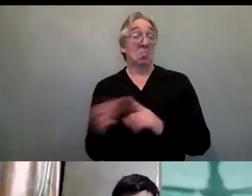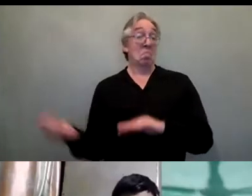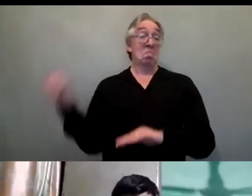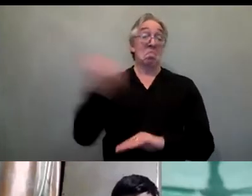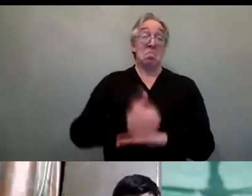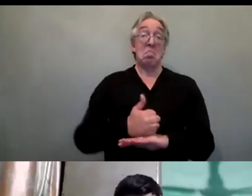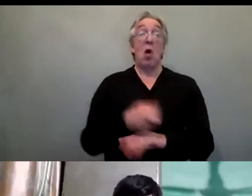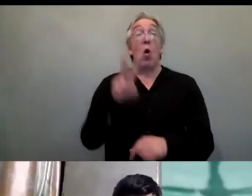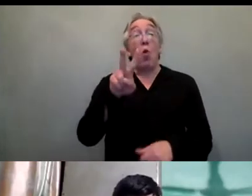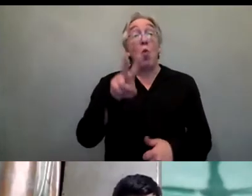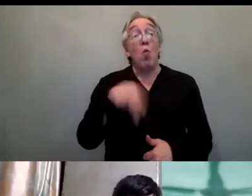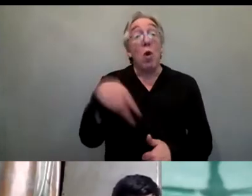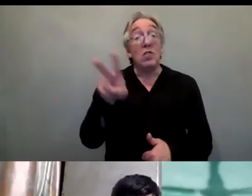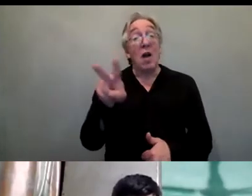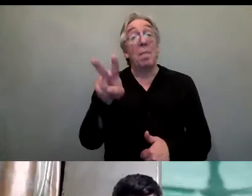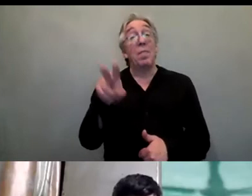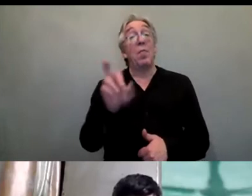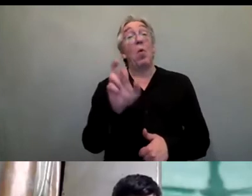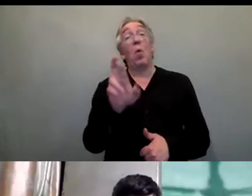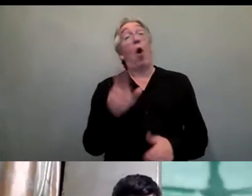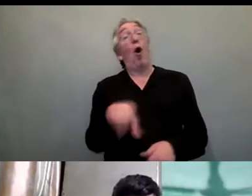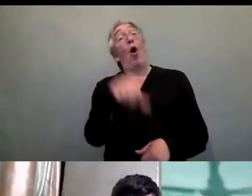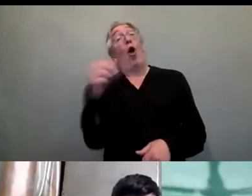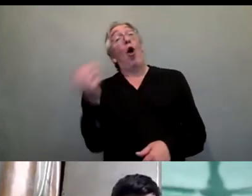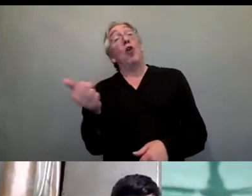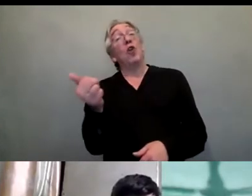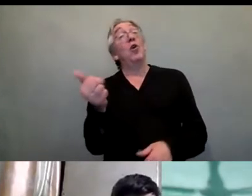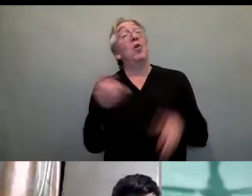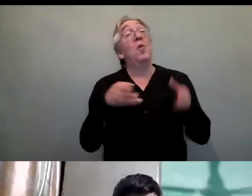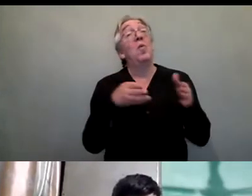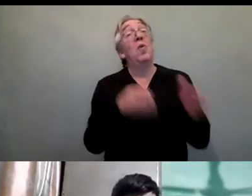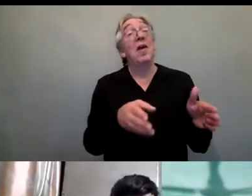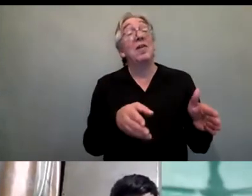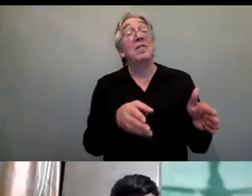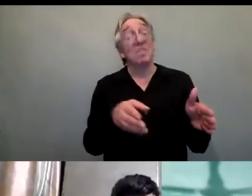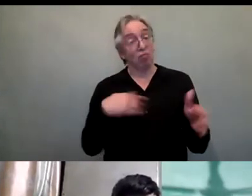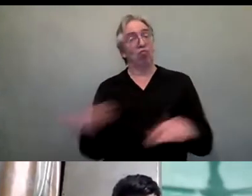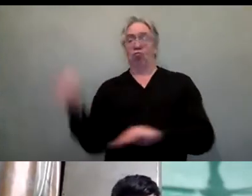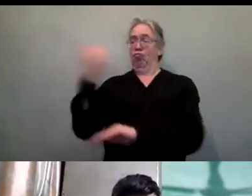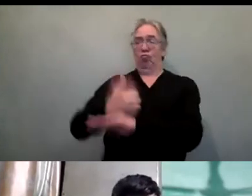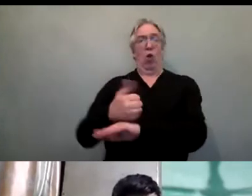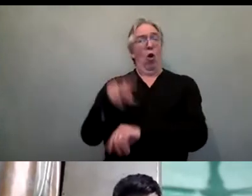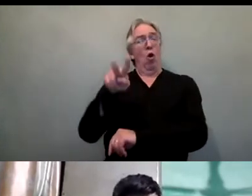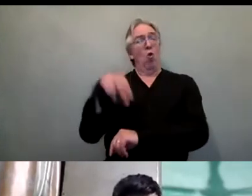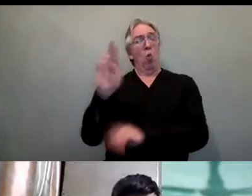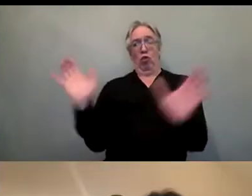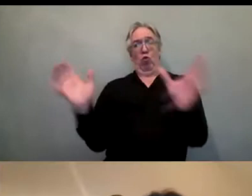other platforms in order that students can share their experience and learning from